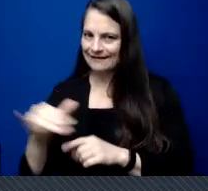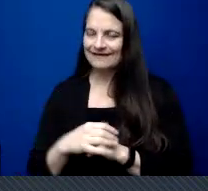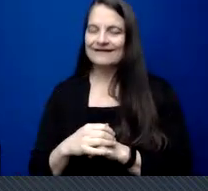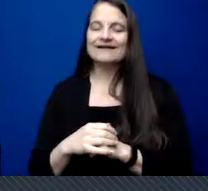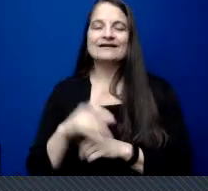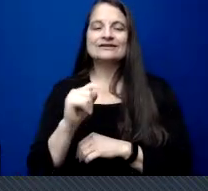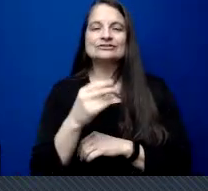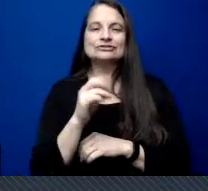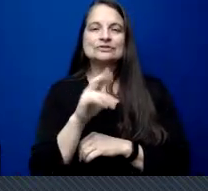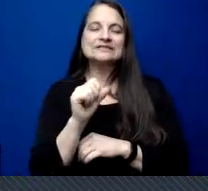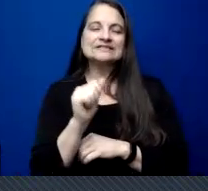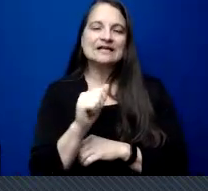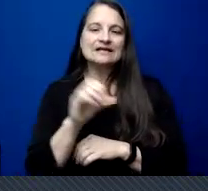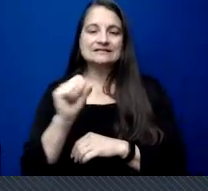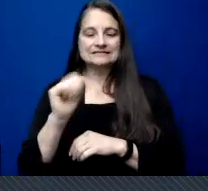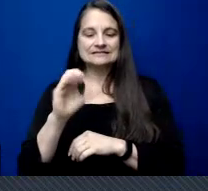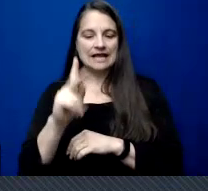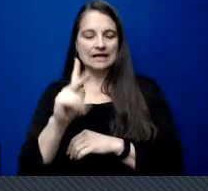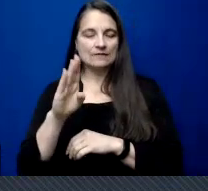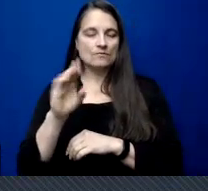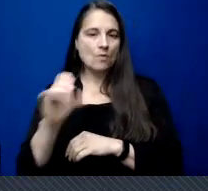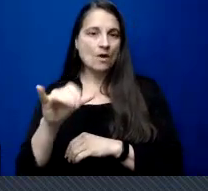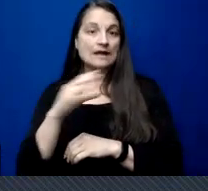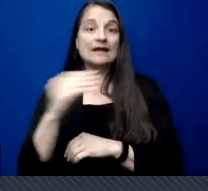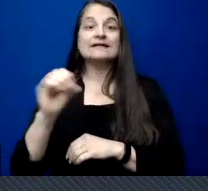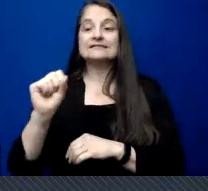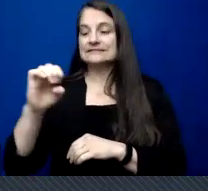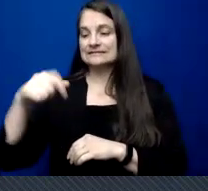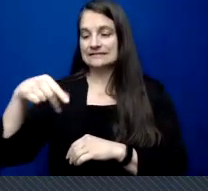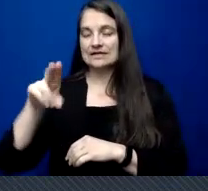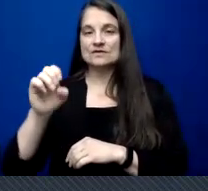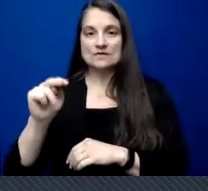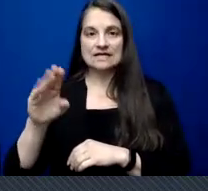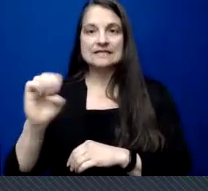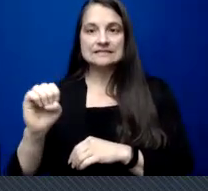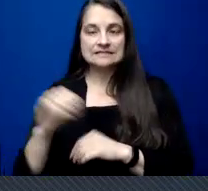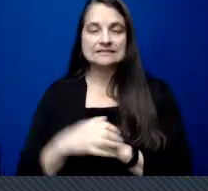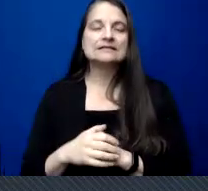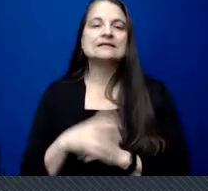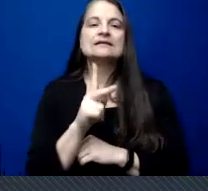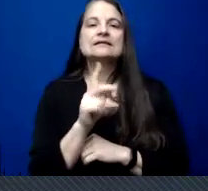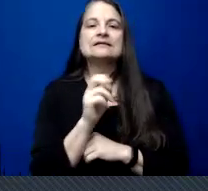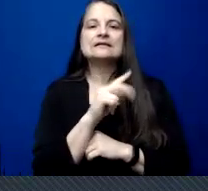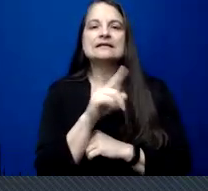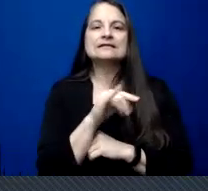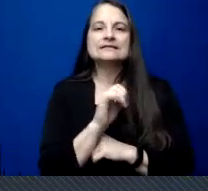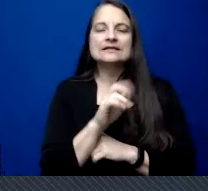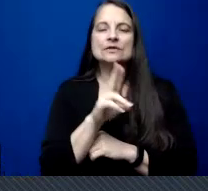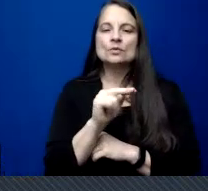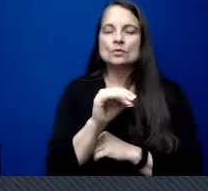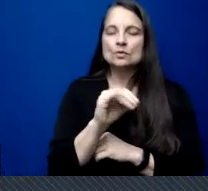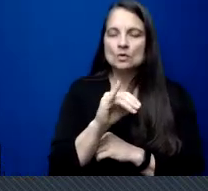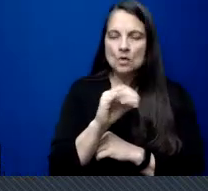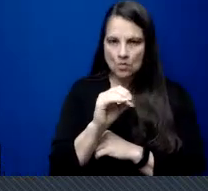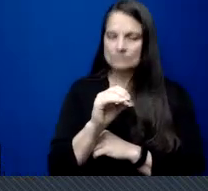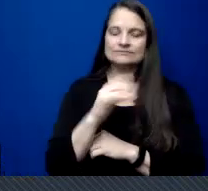Teresa plays Sackboy and Sequence. And Kinsey plays Uno and Skippo. I do